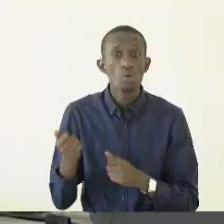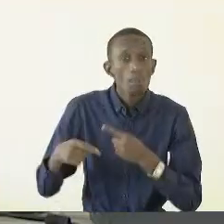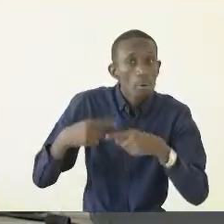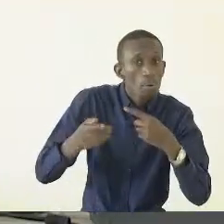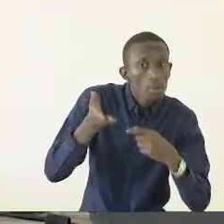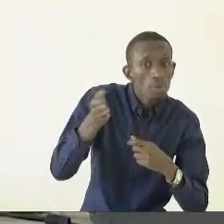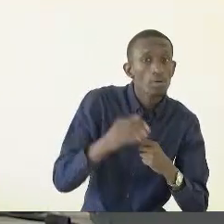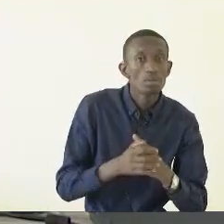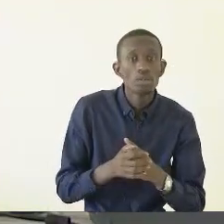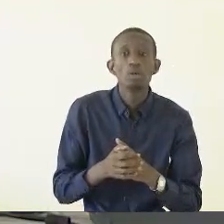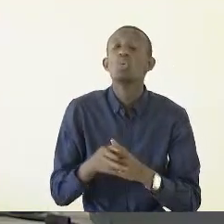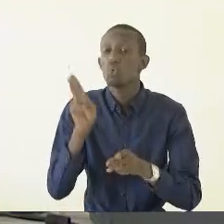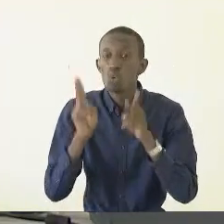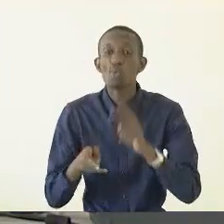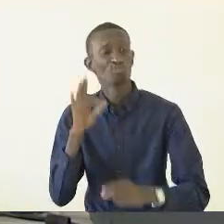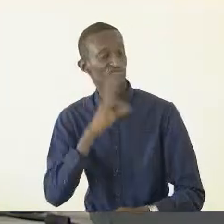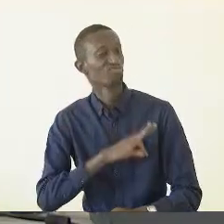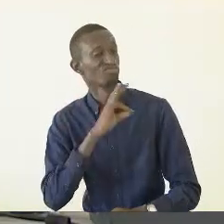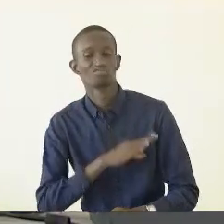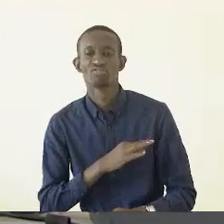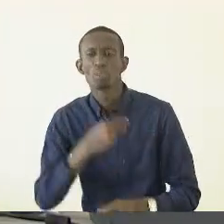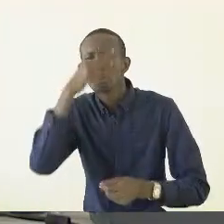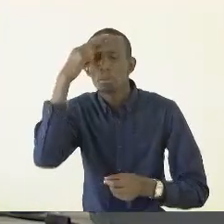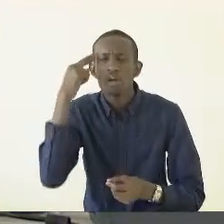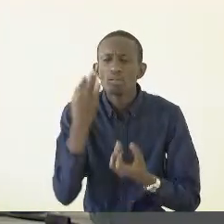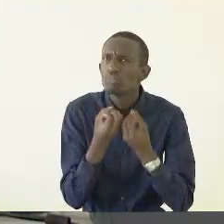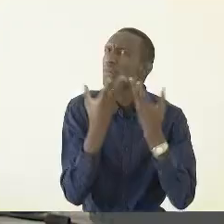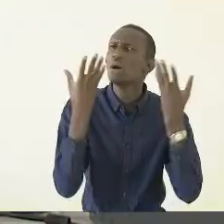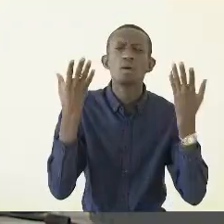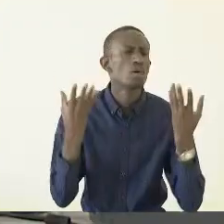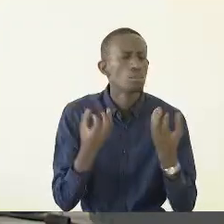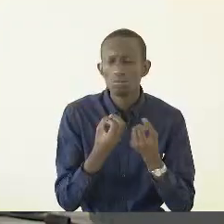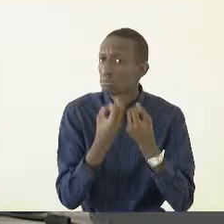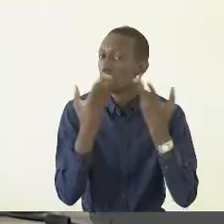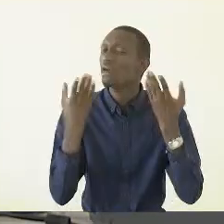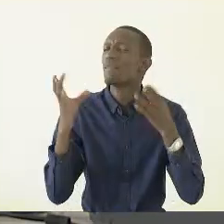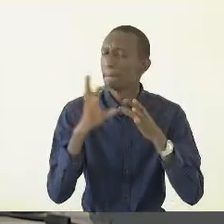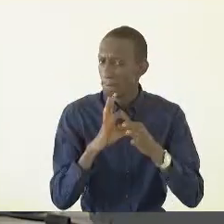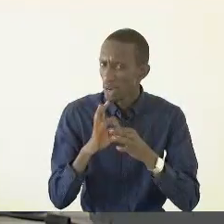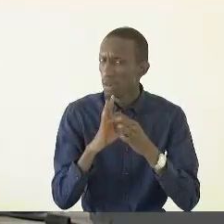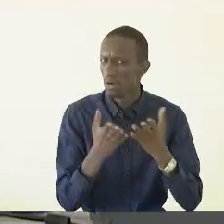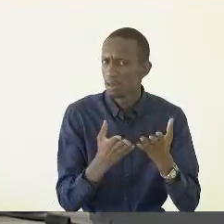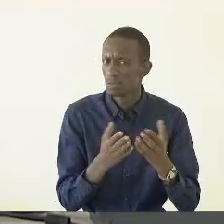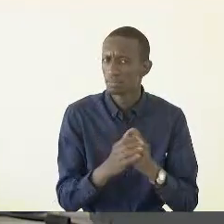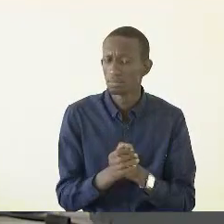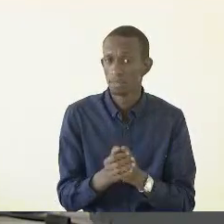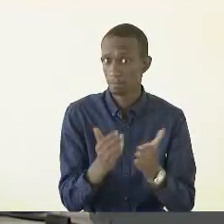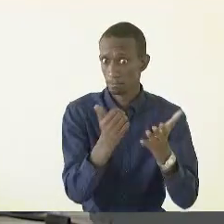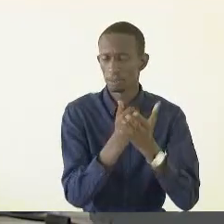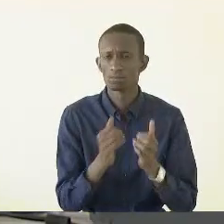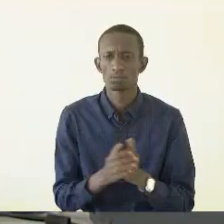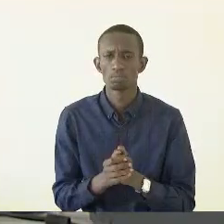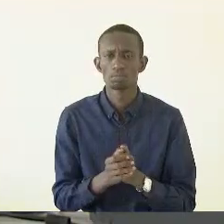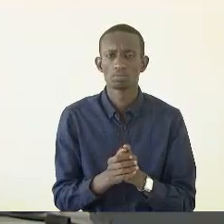process, we benefit because flowers will be pollinated. And when they are pollinated,